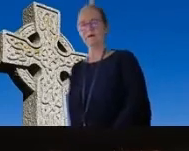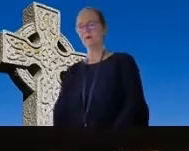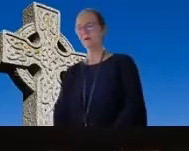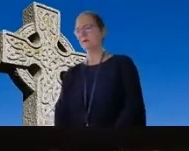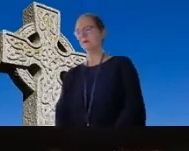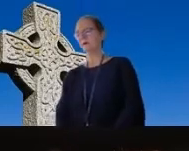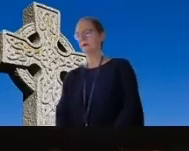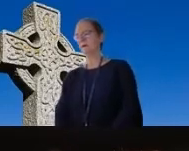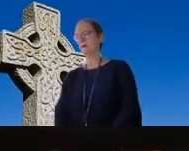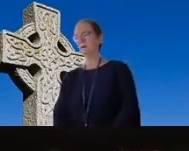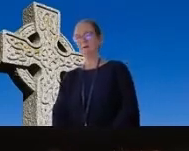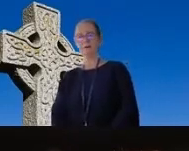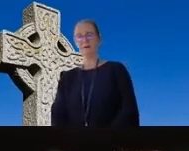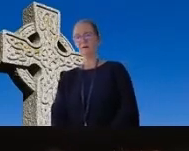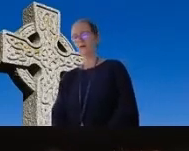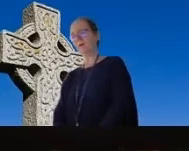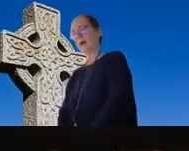And the unction of